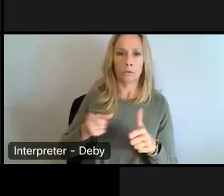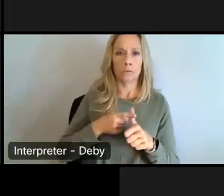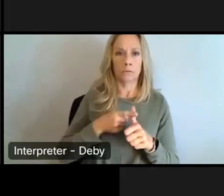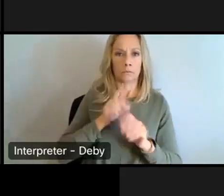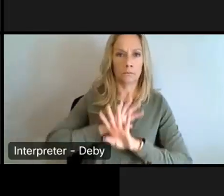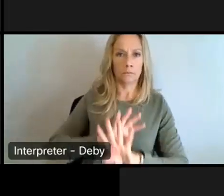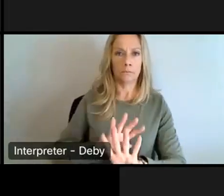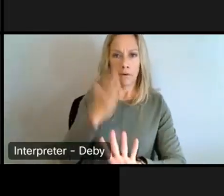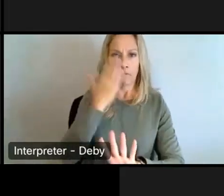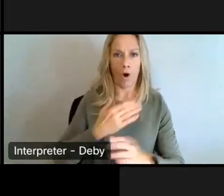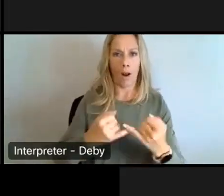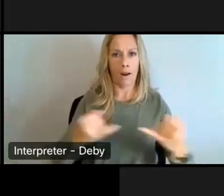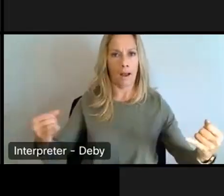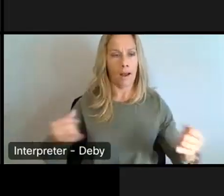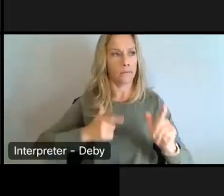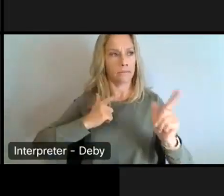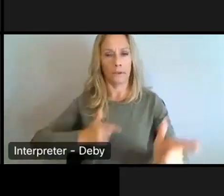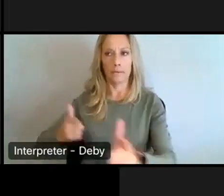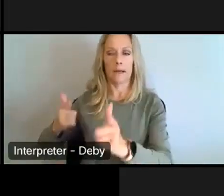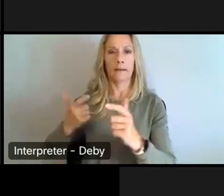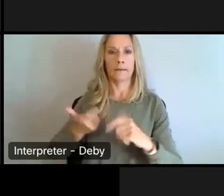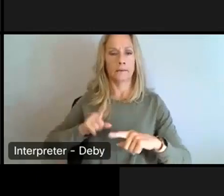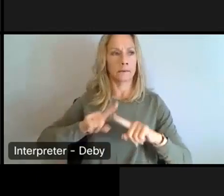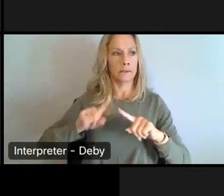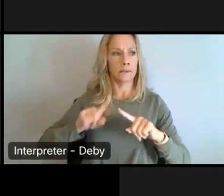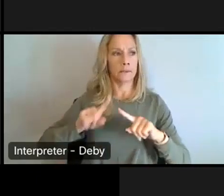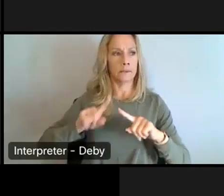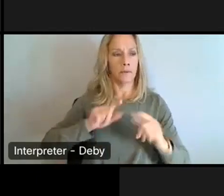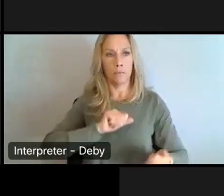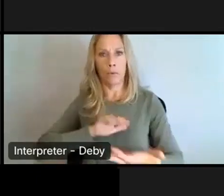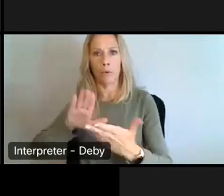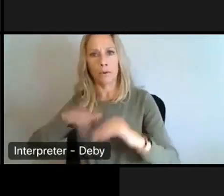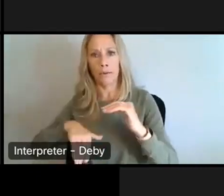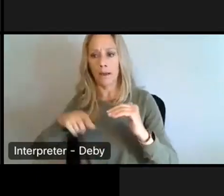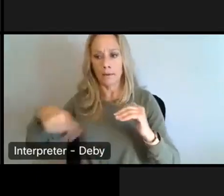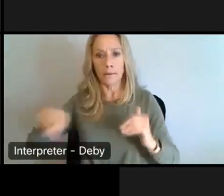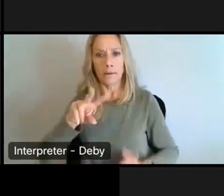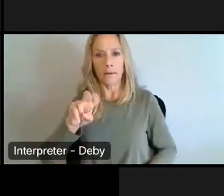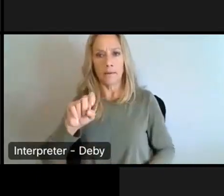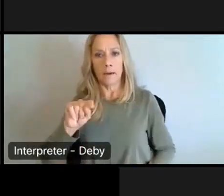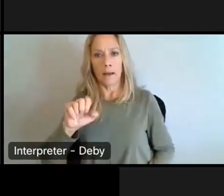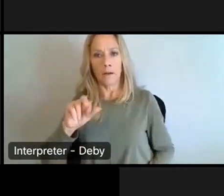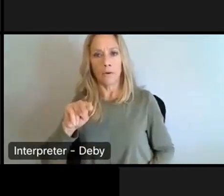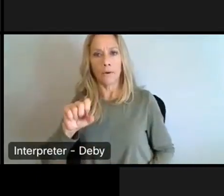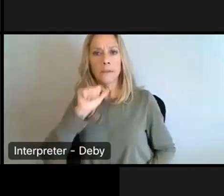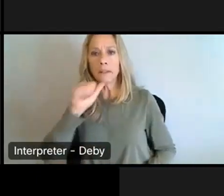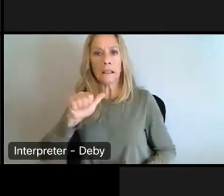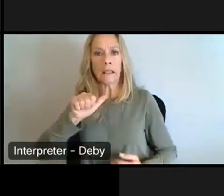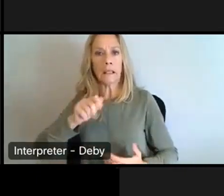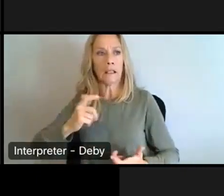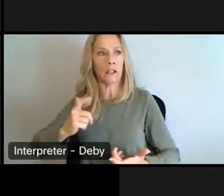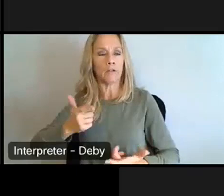gunfighters may require different approaches than serving vets who didn't fight day in and